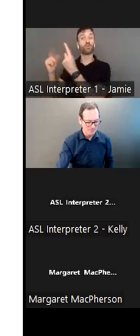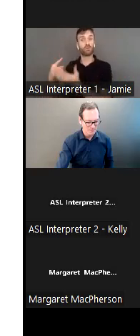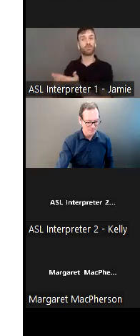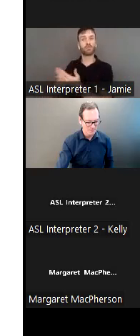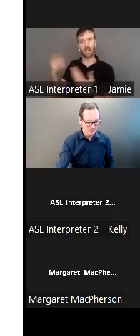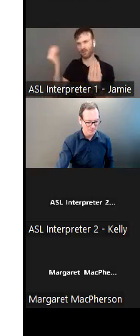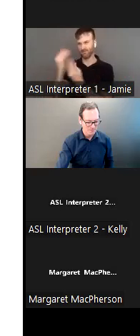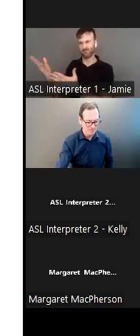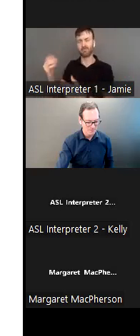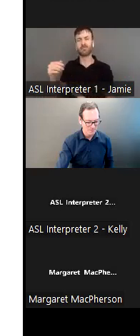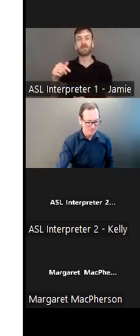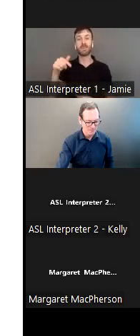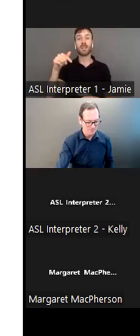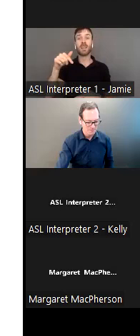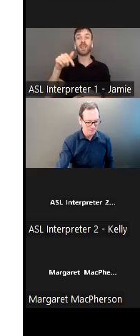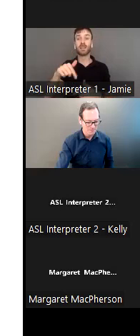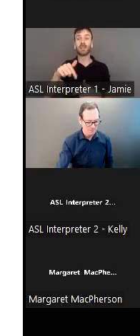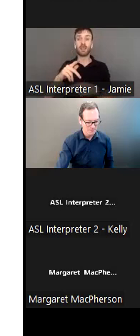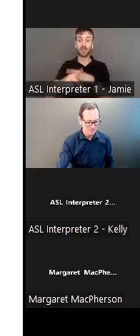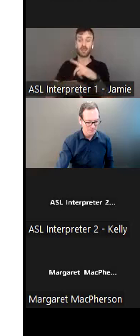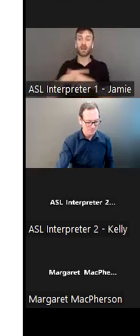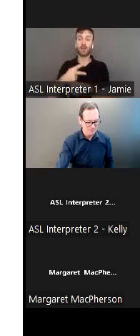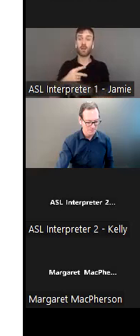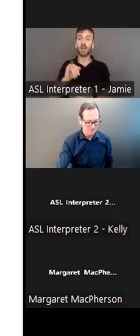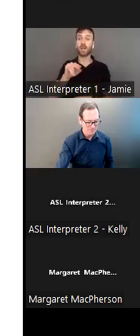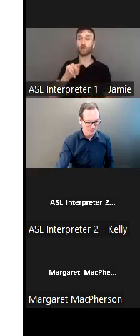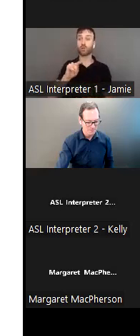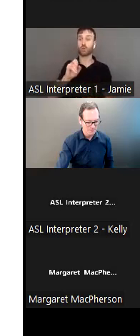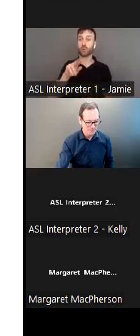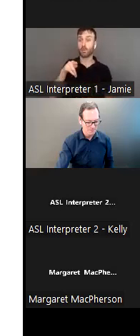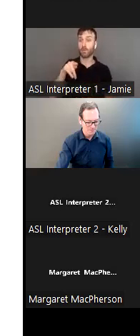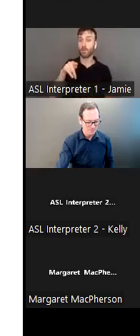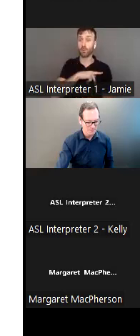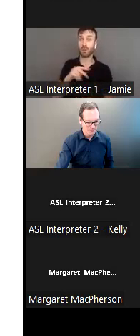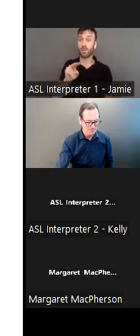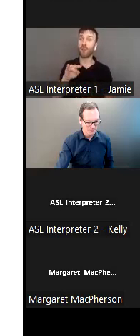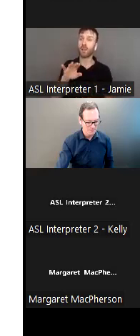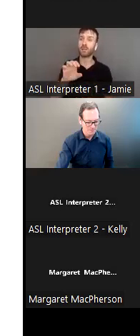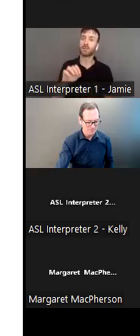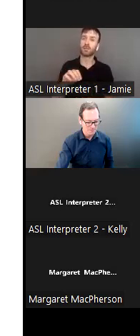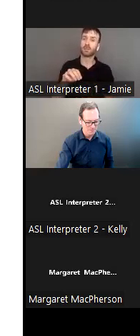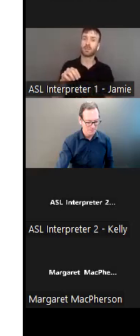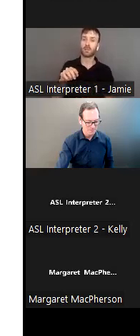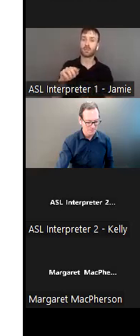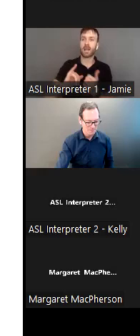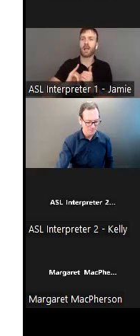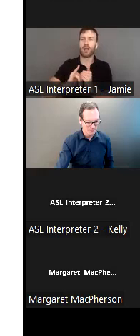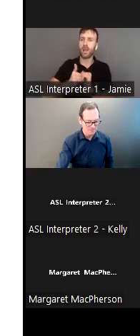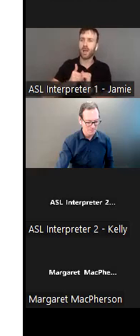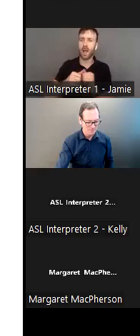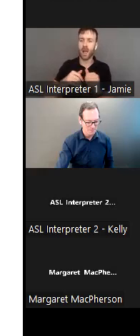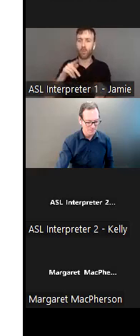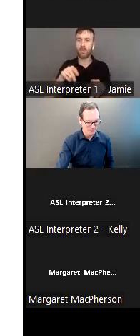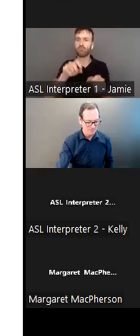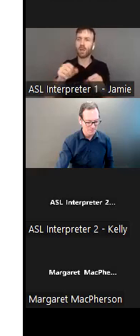fore that these forms of interpersonal violence are particularly pernicious in terms of how people are able to seek care